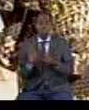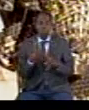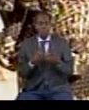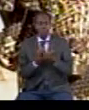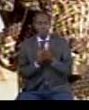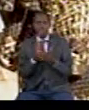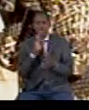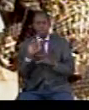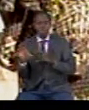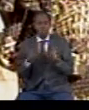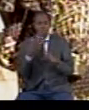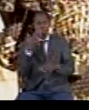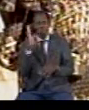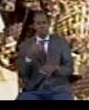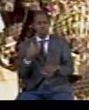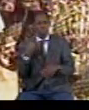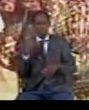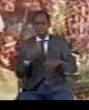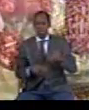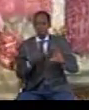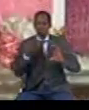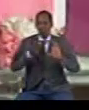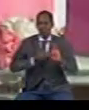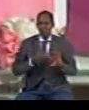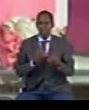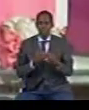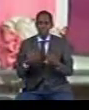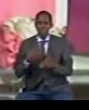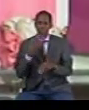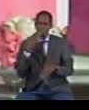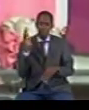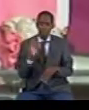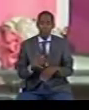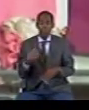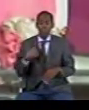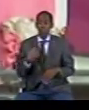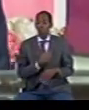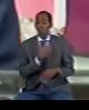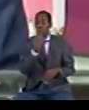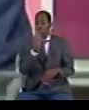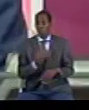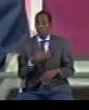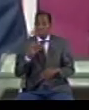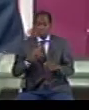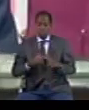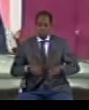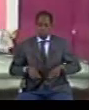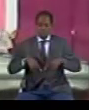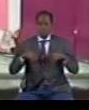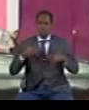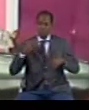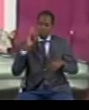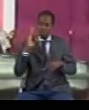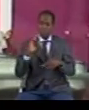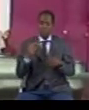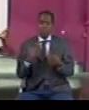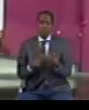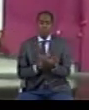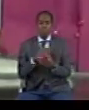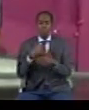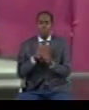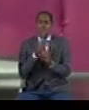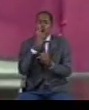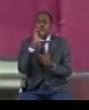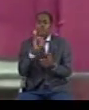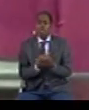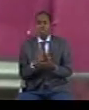be partakers of their evil, and we cannot join their evil. We only need to live for the gospel, preach the gospel, and make sure that the gospel we